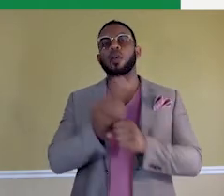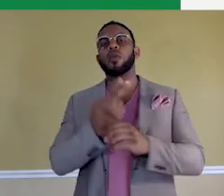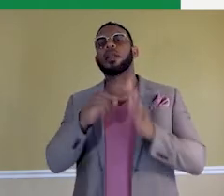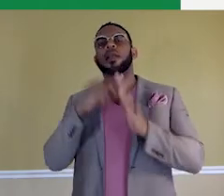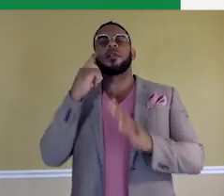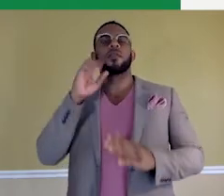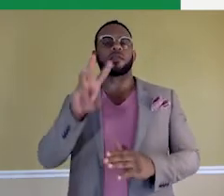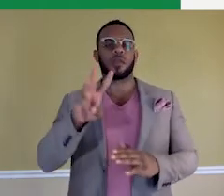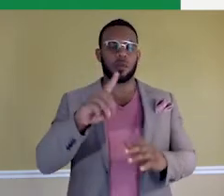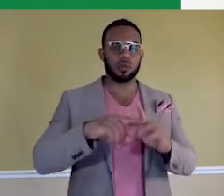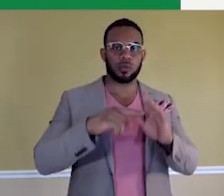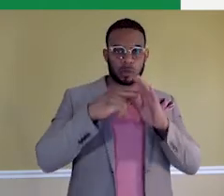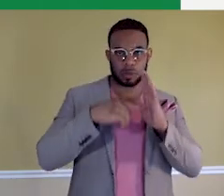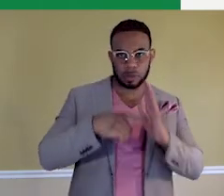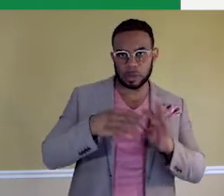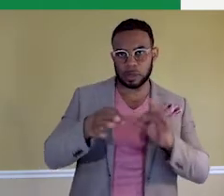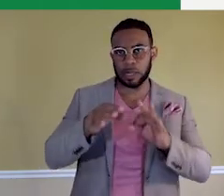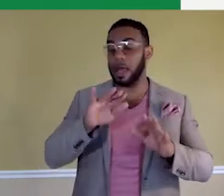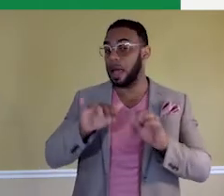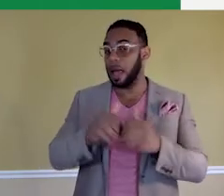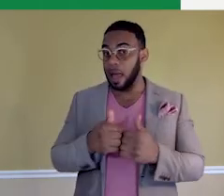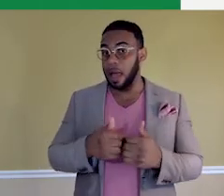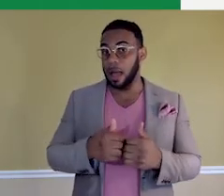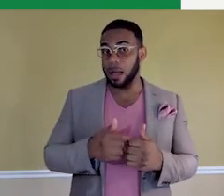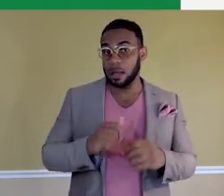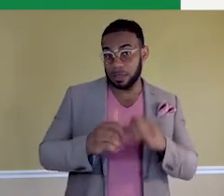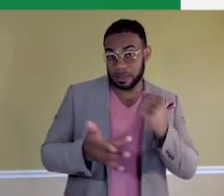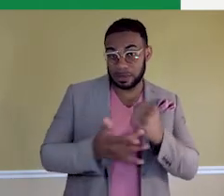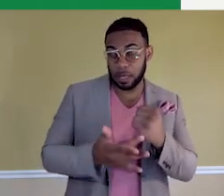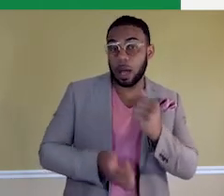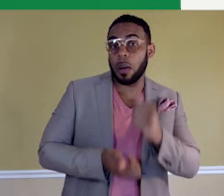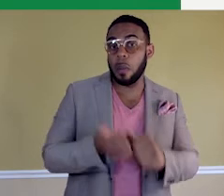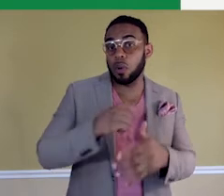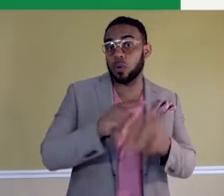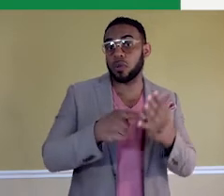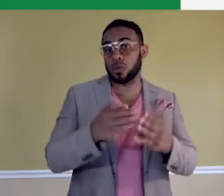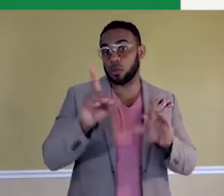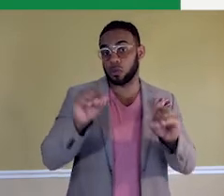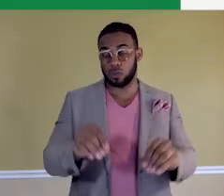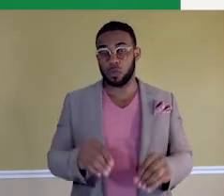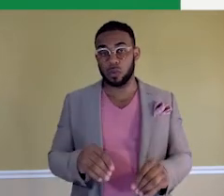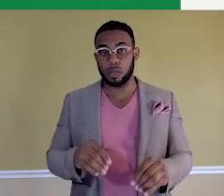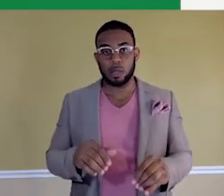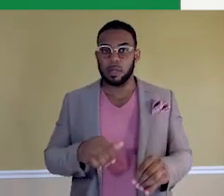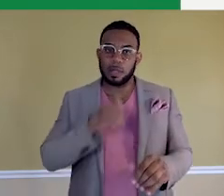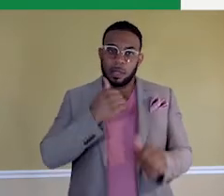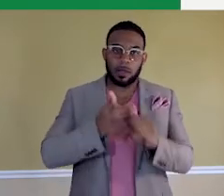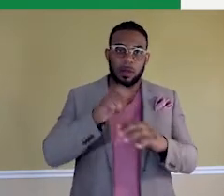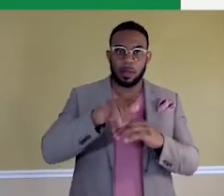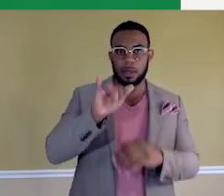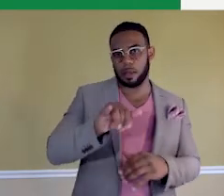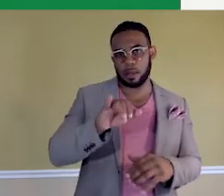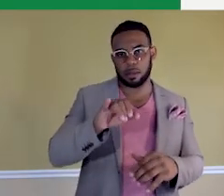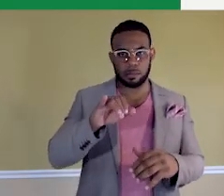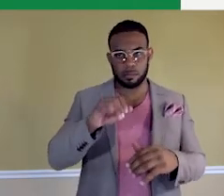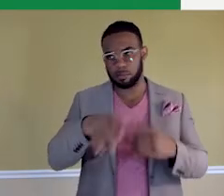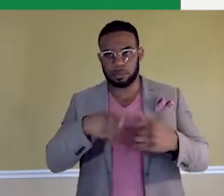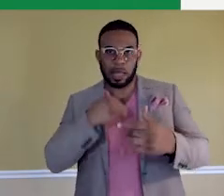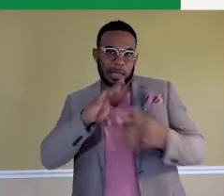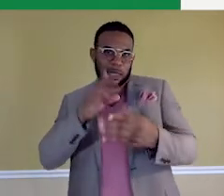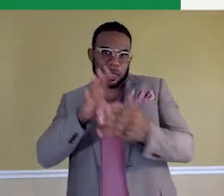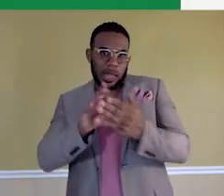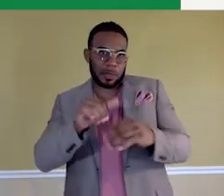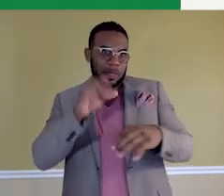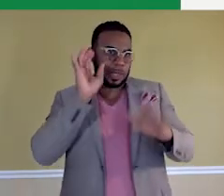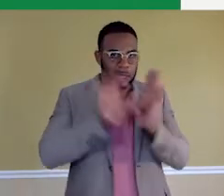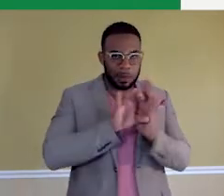of software to tell you how in tech, most of the things you do not fall under one intellectual property. So I've said the copy and